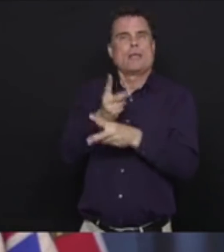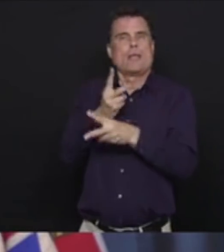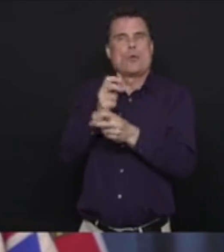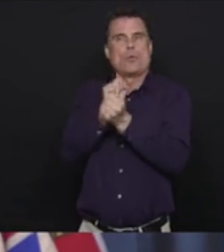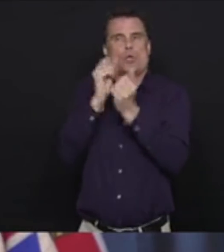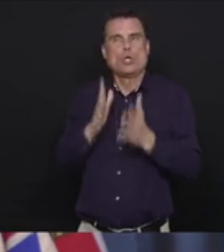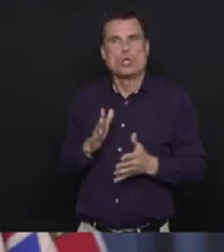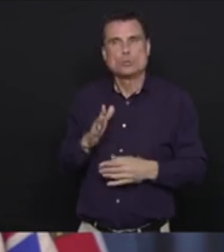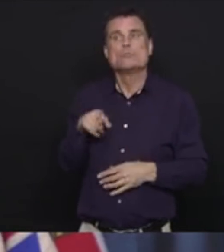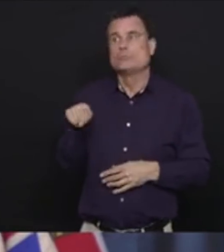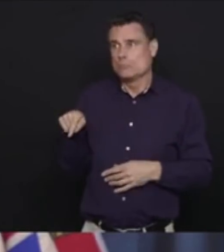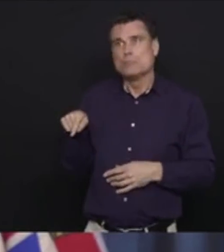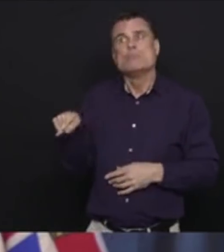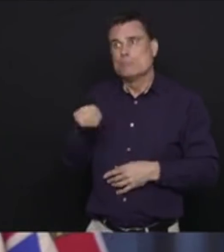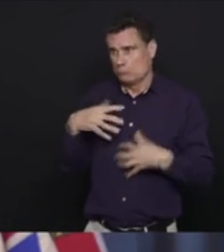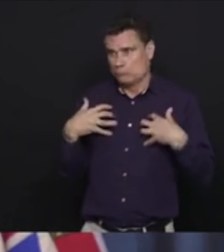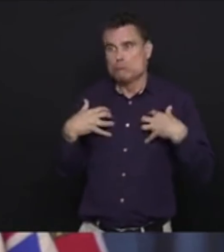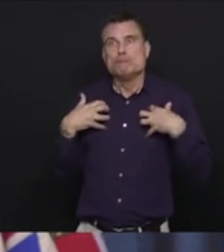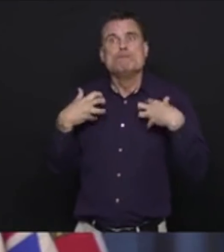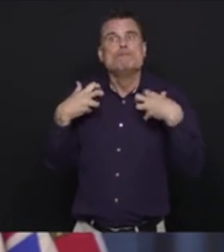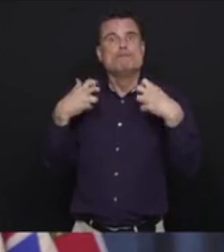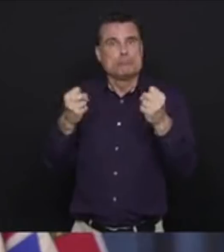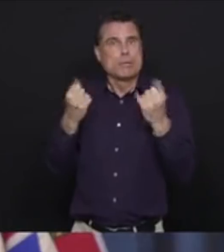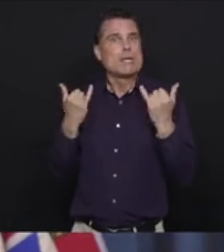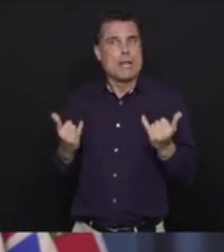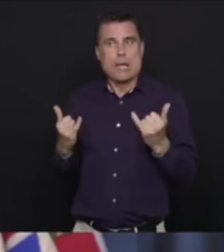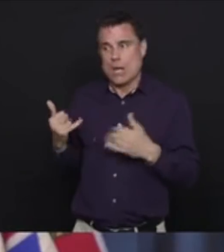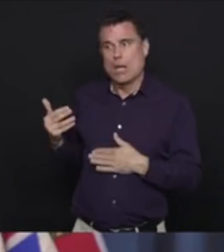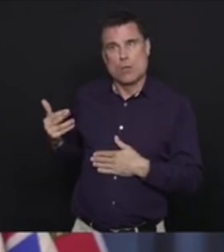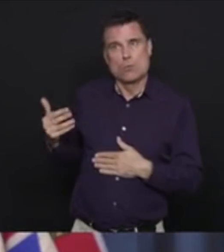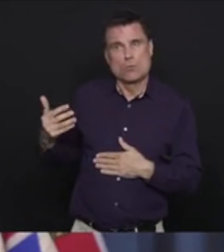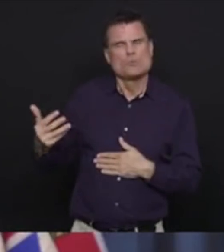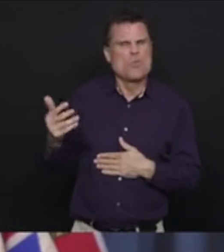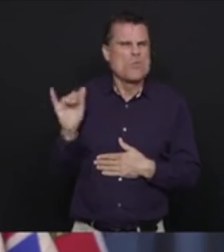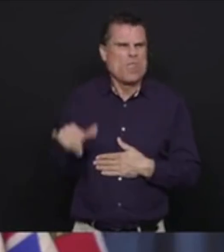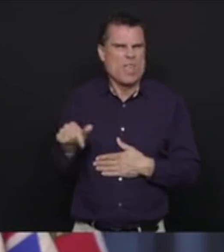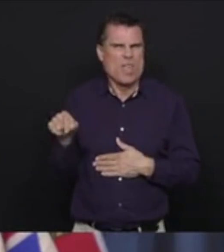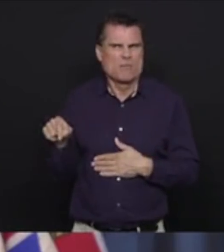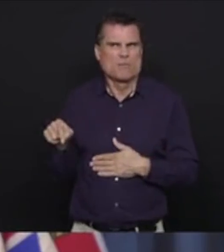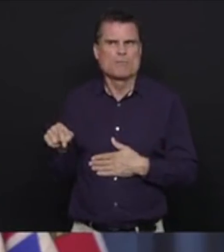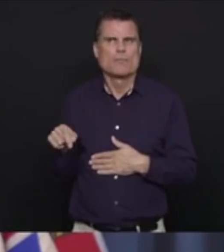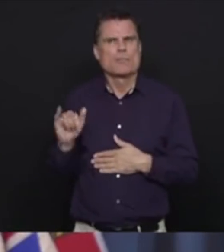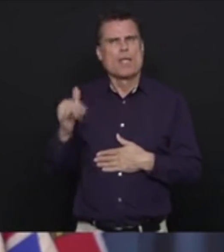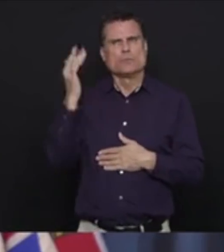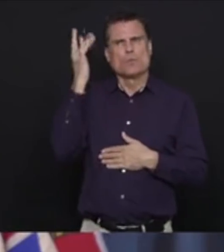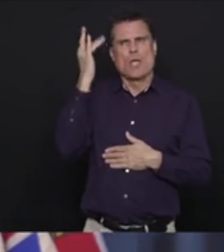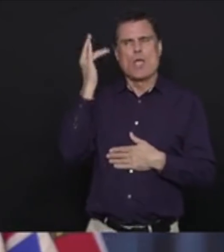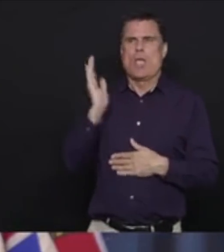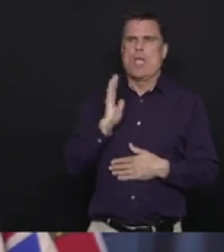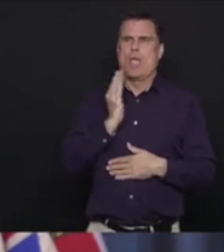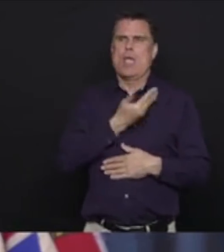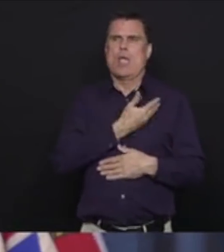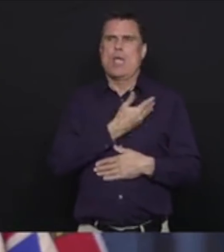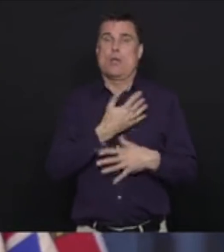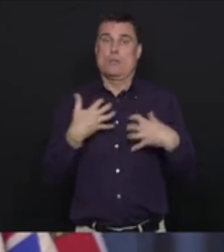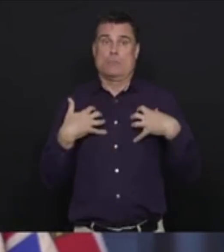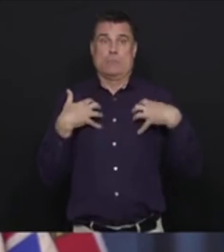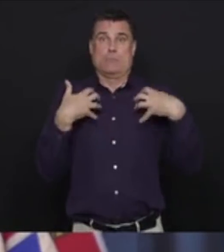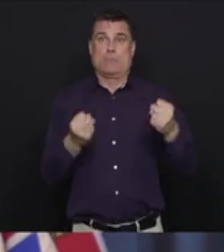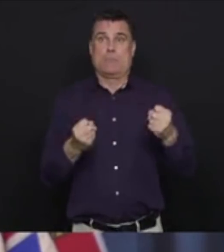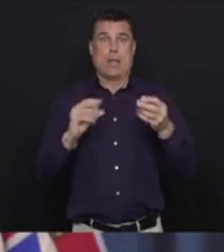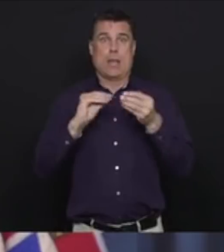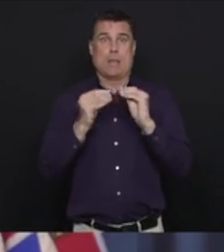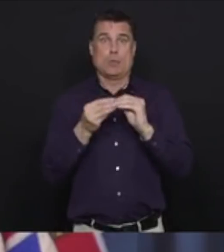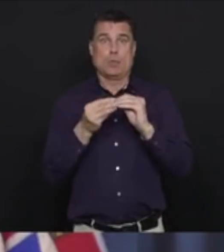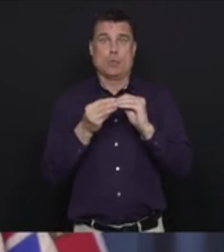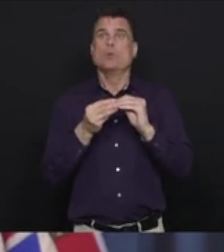criteria for when people can be considered recovered after having mild disease in particular. And so for people